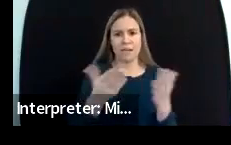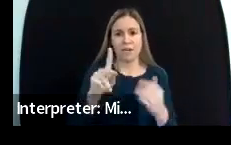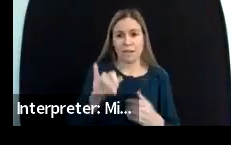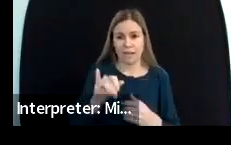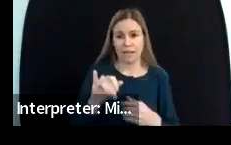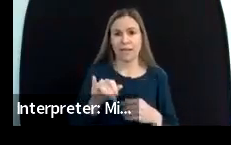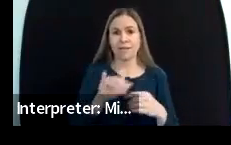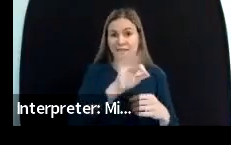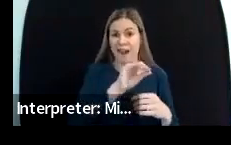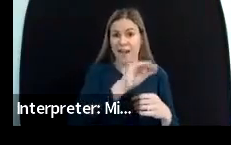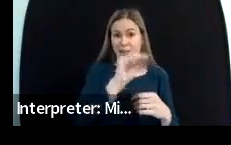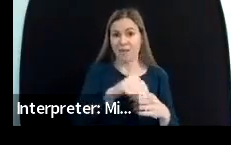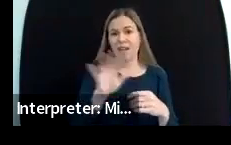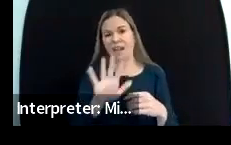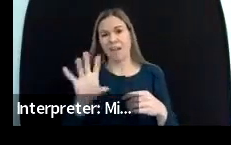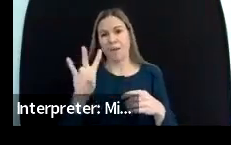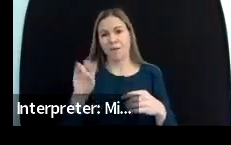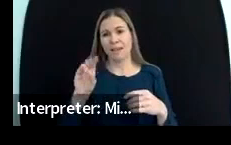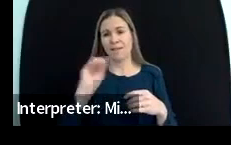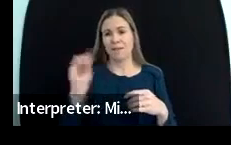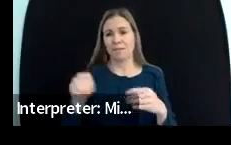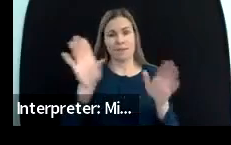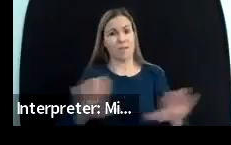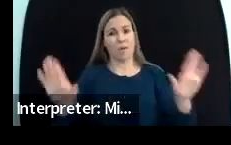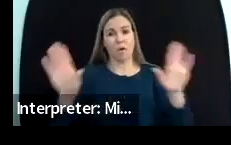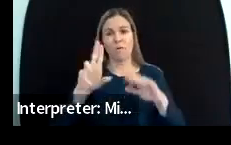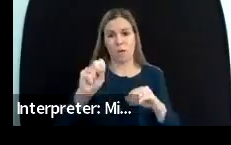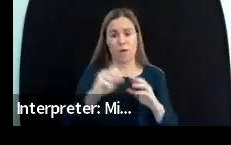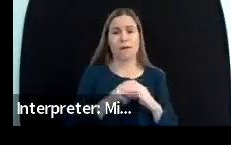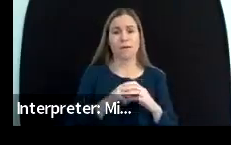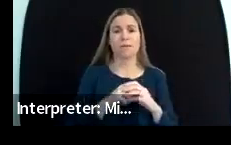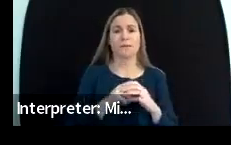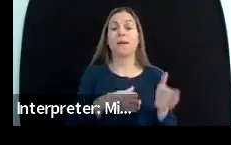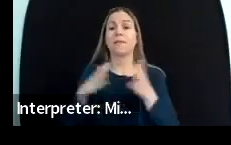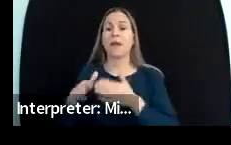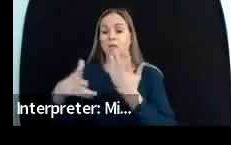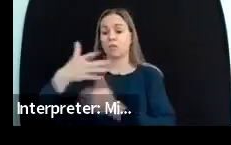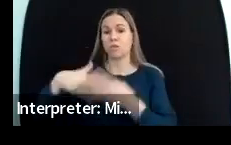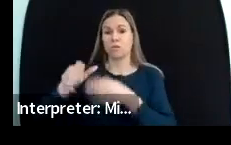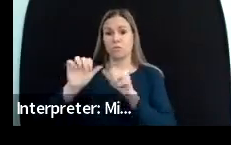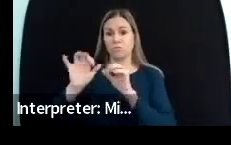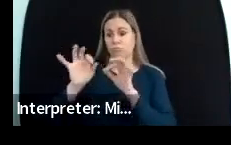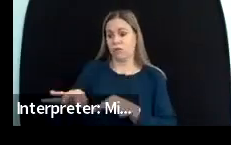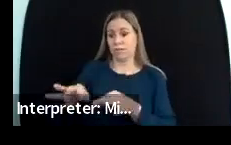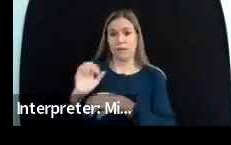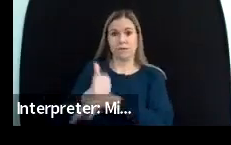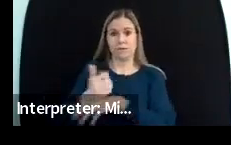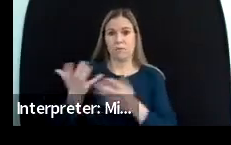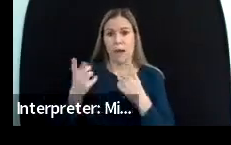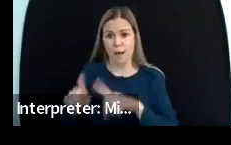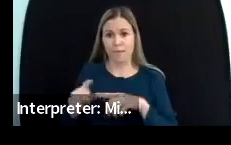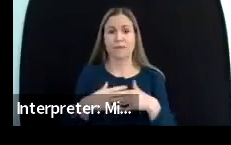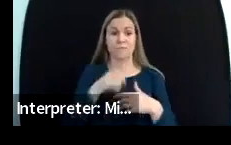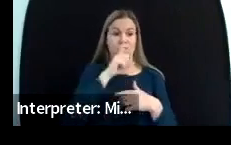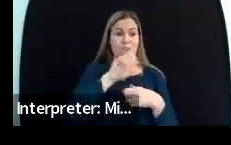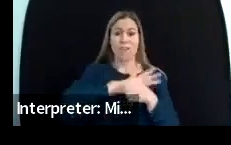the social determinants. So if we're thinking specifically over the past 3 years, COVID-19 led to